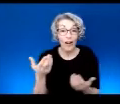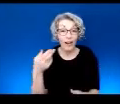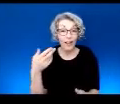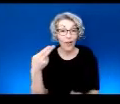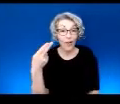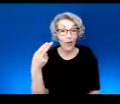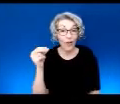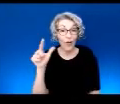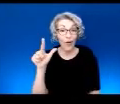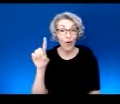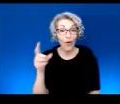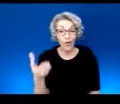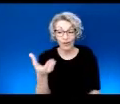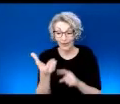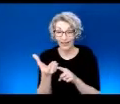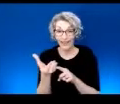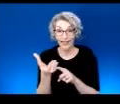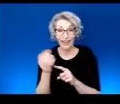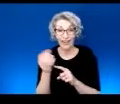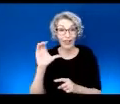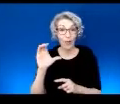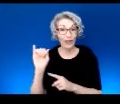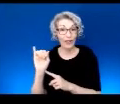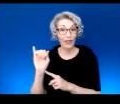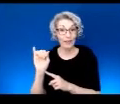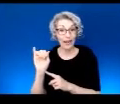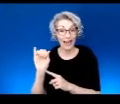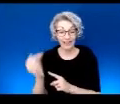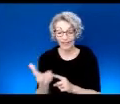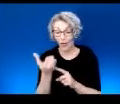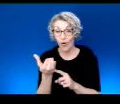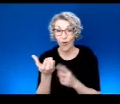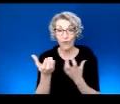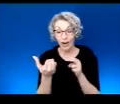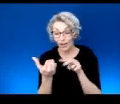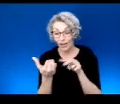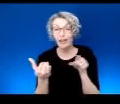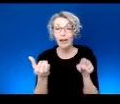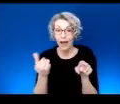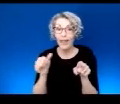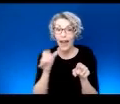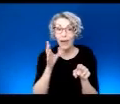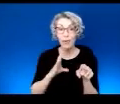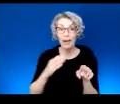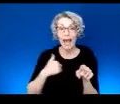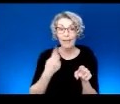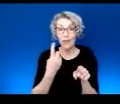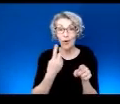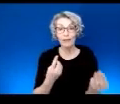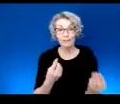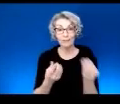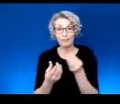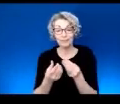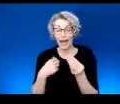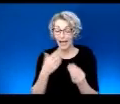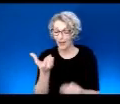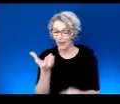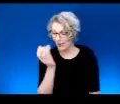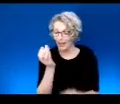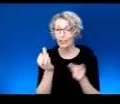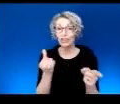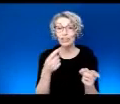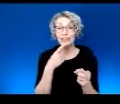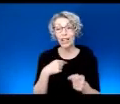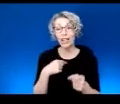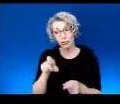hold a cochlear implant. And she had one implant. She let me hold it and said, you know, you should come to one of